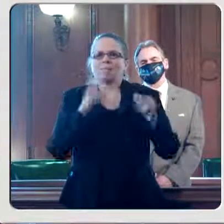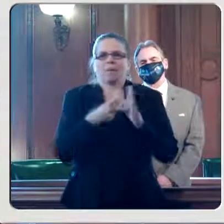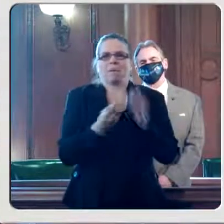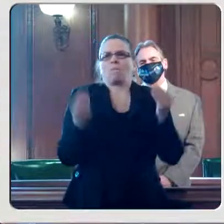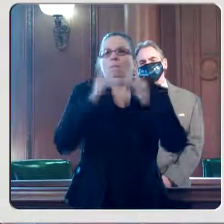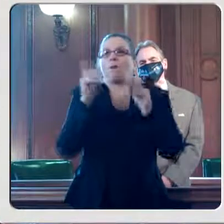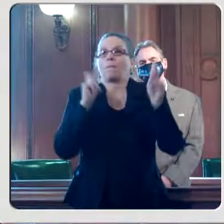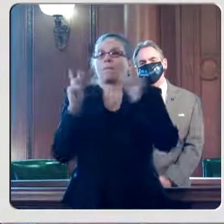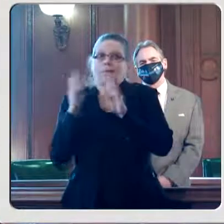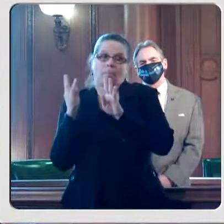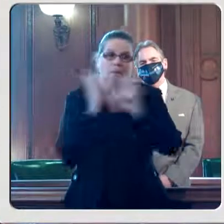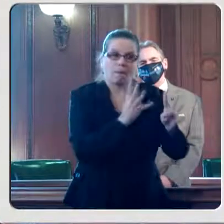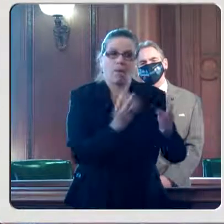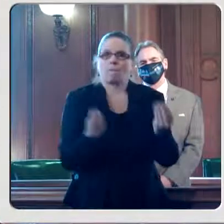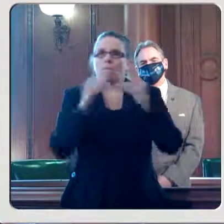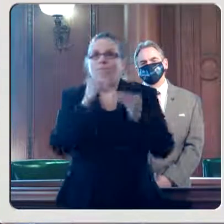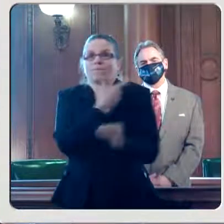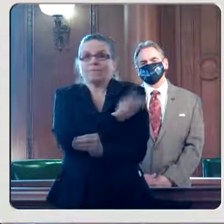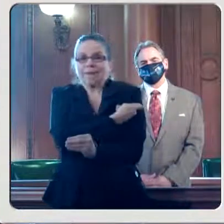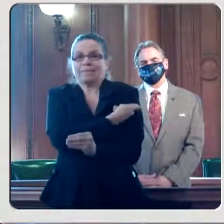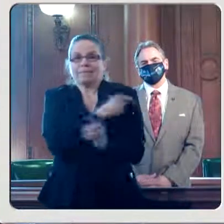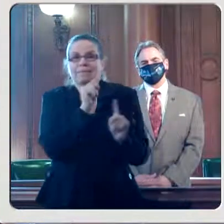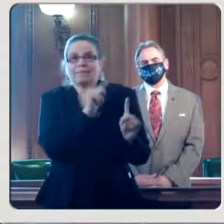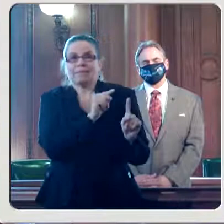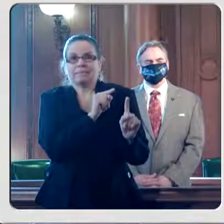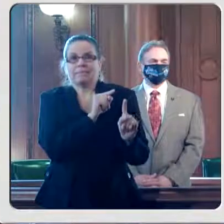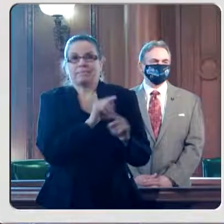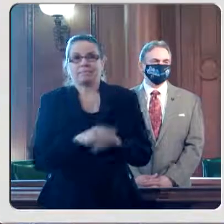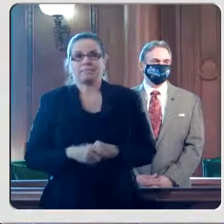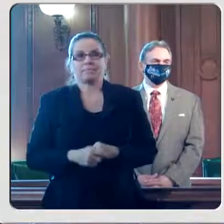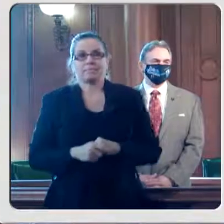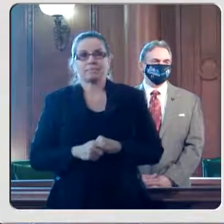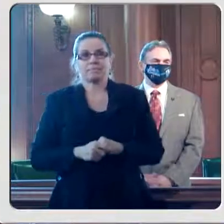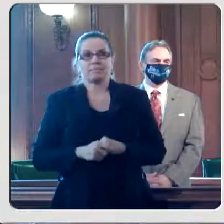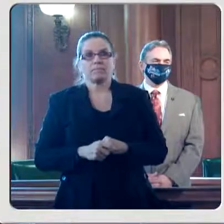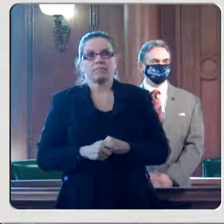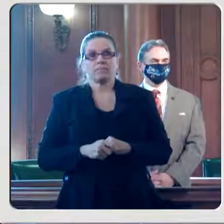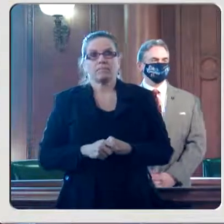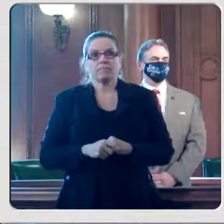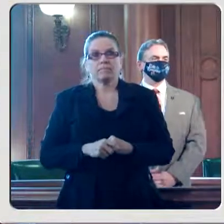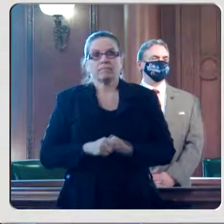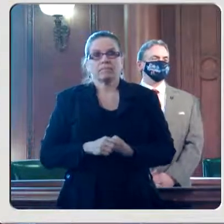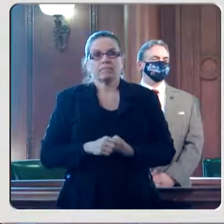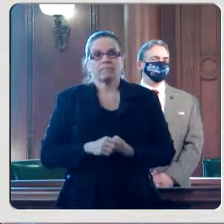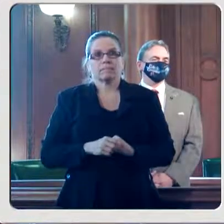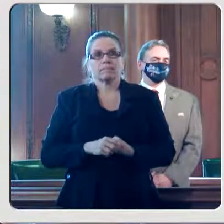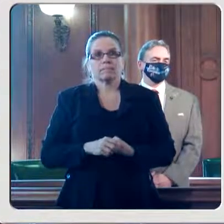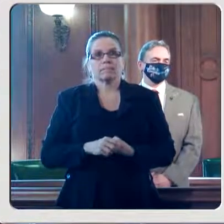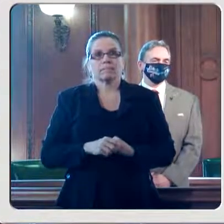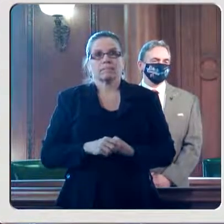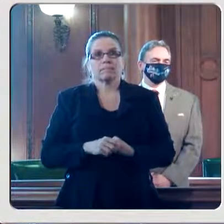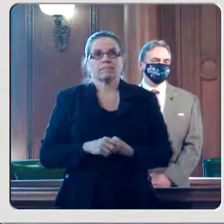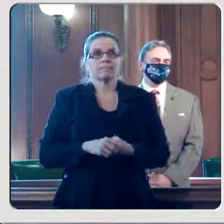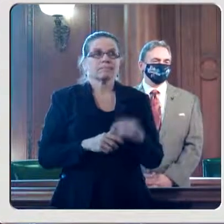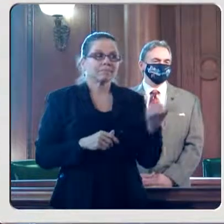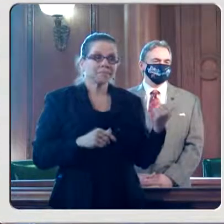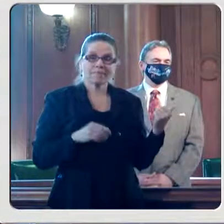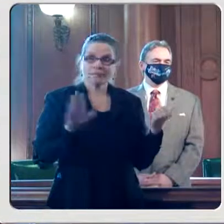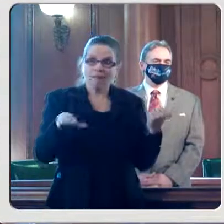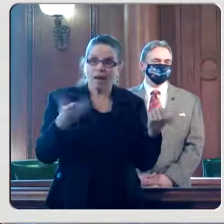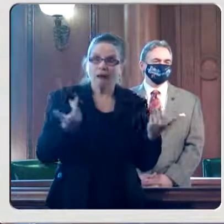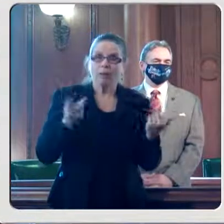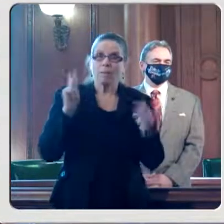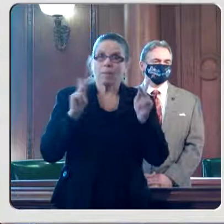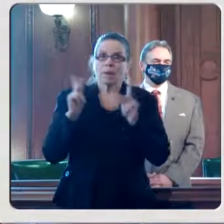quickly, and that becomes the mass vaccination sites. I should say I have heard from so many individuals who want